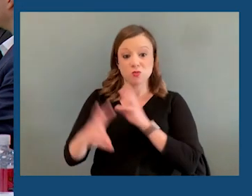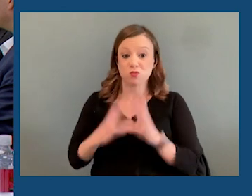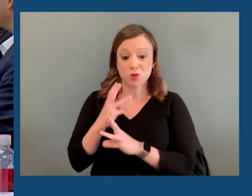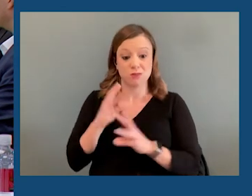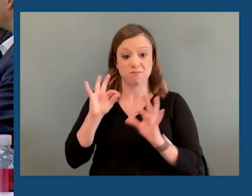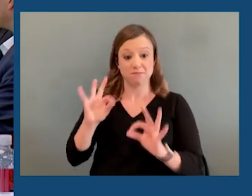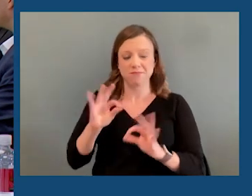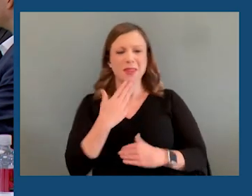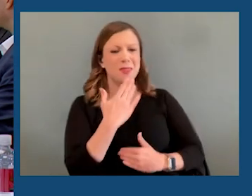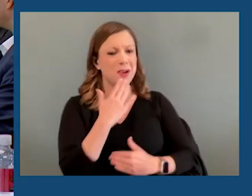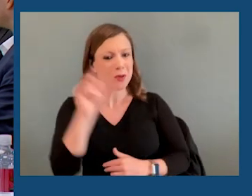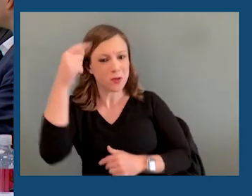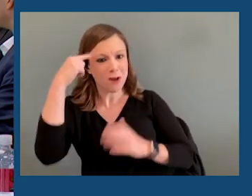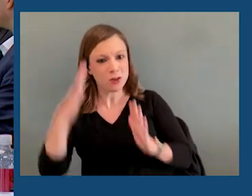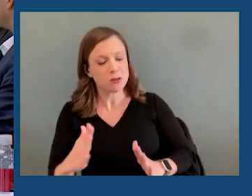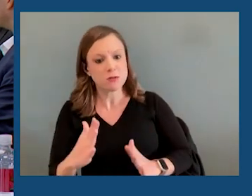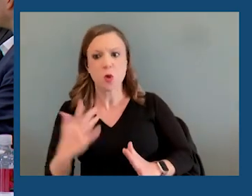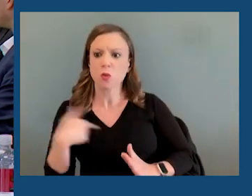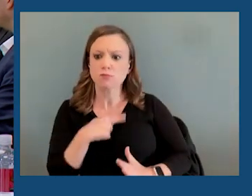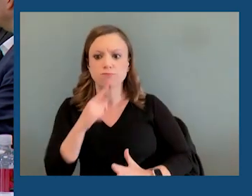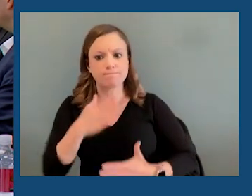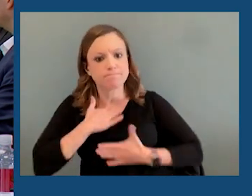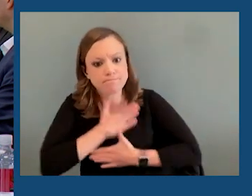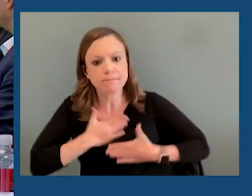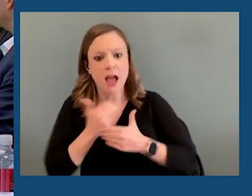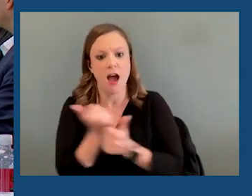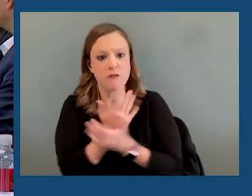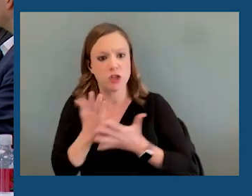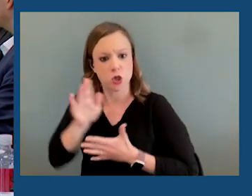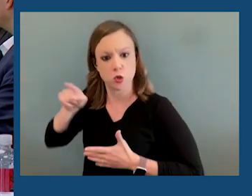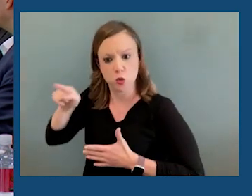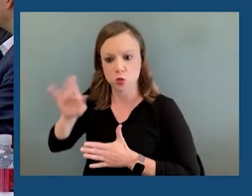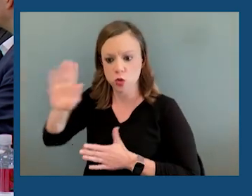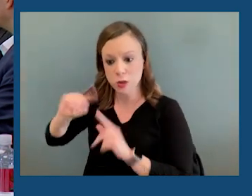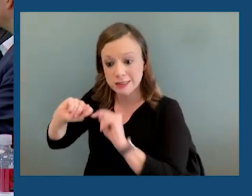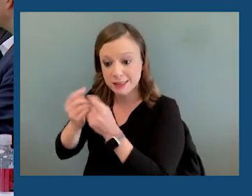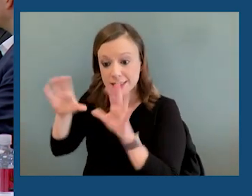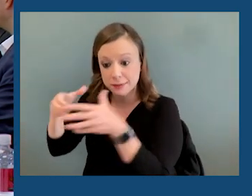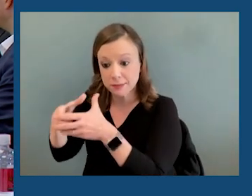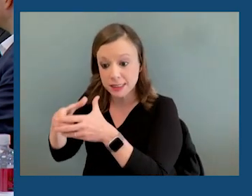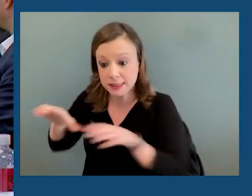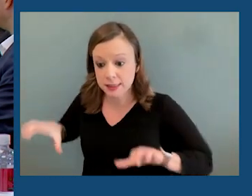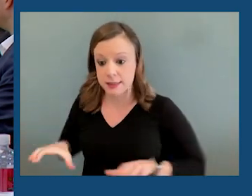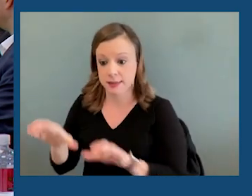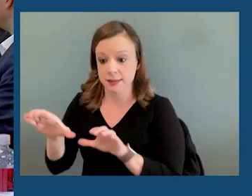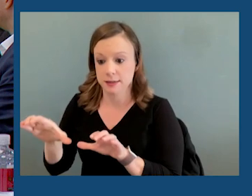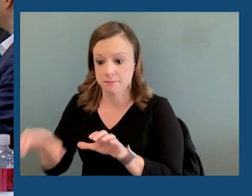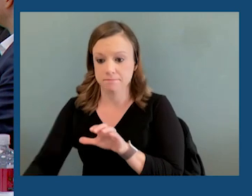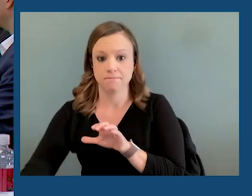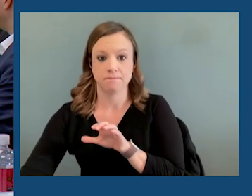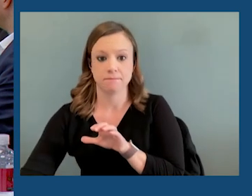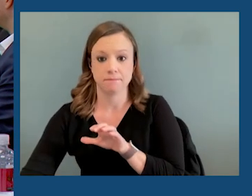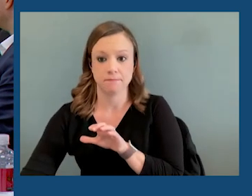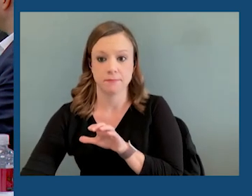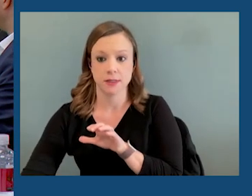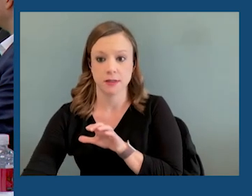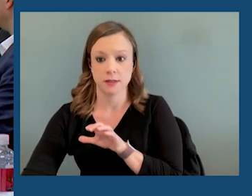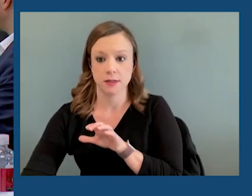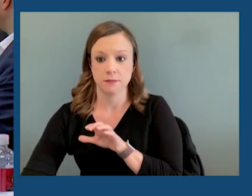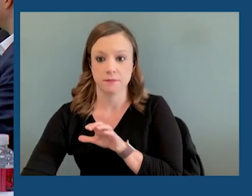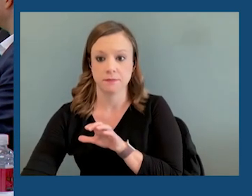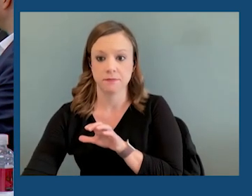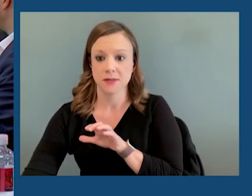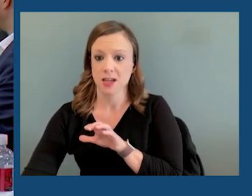to everything you and your team did to help move the entire state forward in getting Empire AI done. It's amazing.